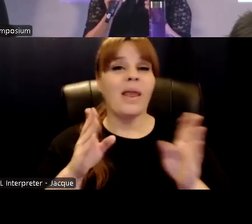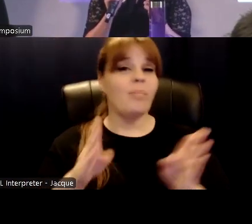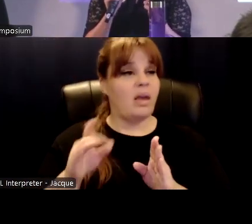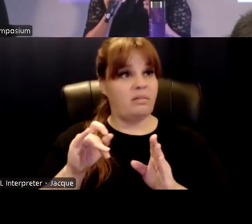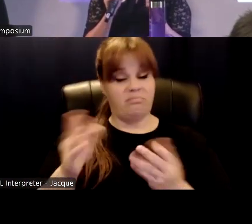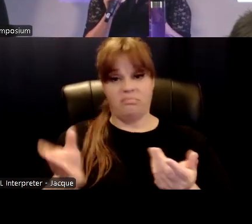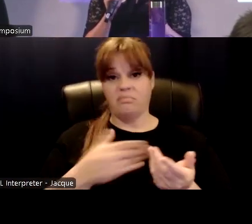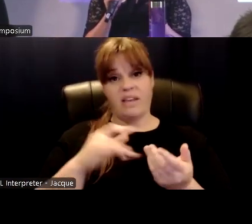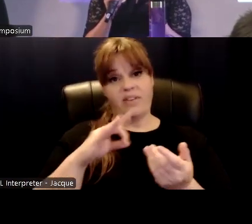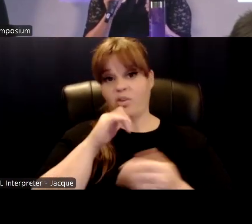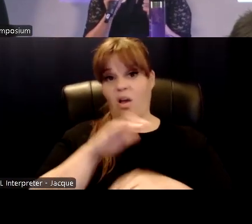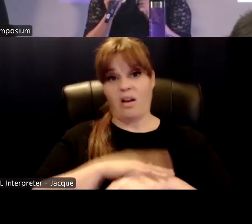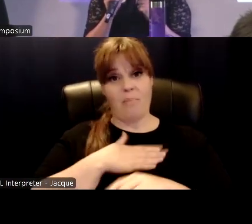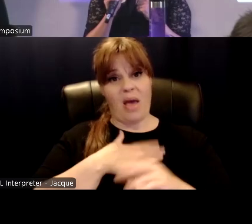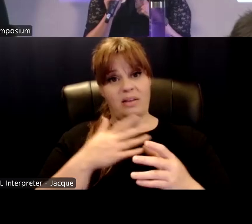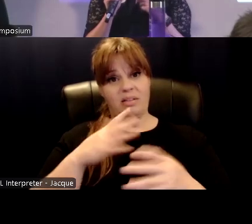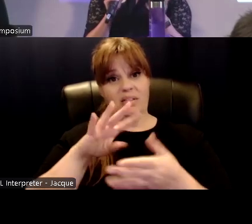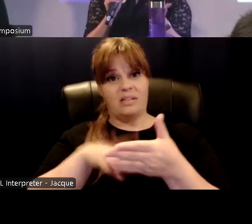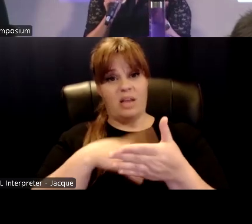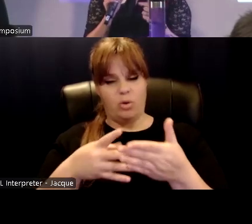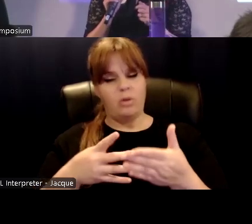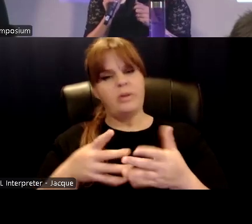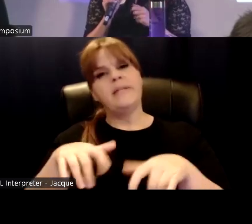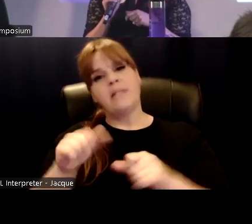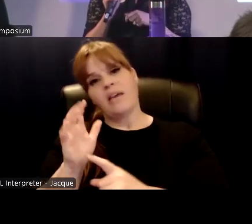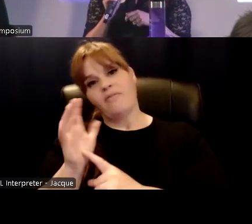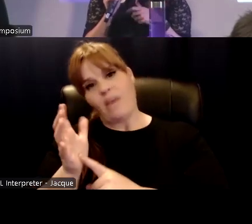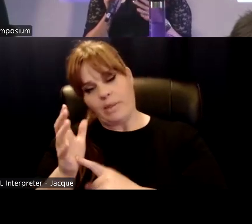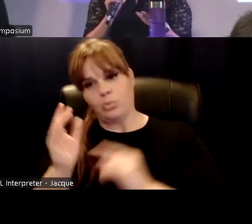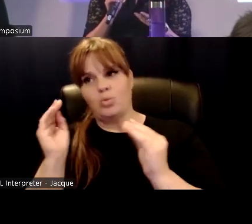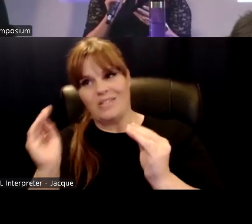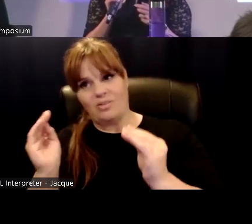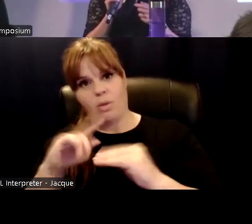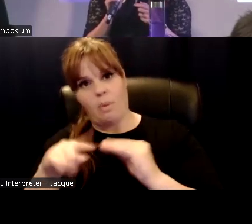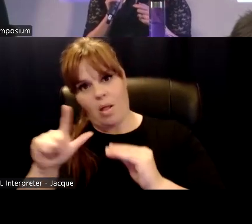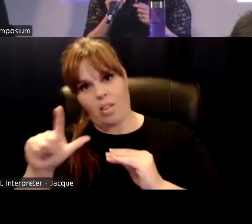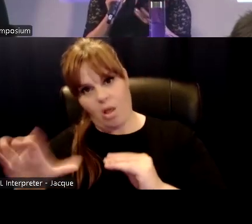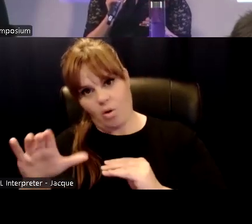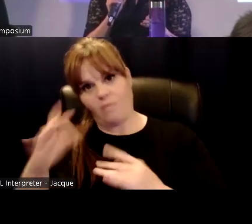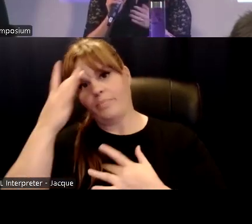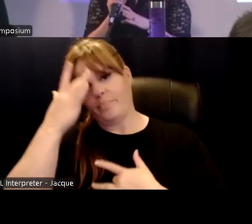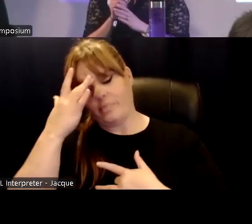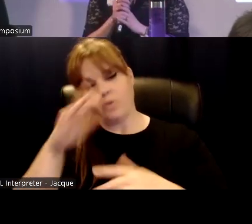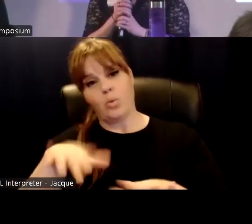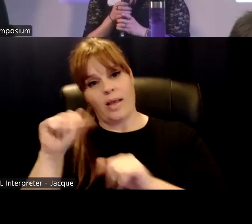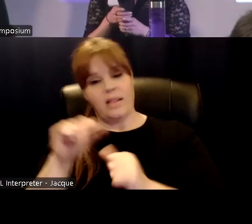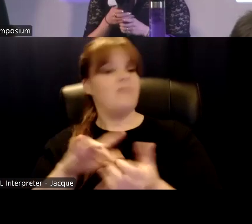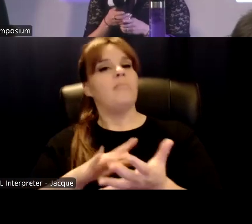schedule, taking 5 minutes to teach them about the condition so they can leave med school and at least be aware.